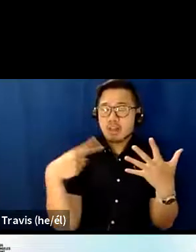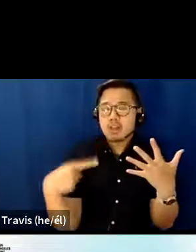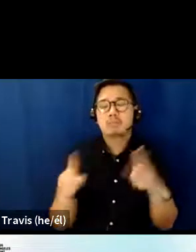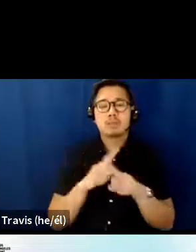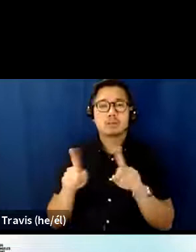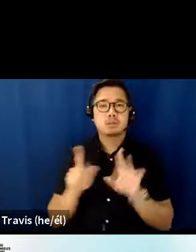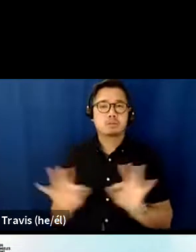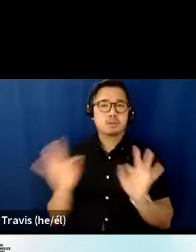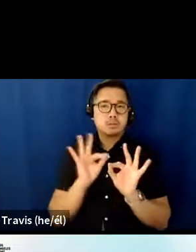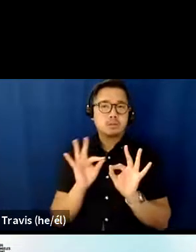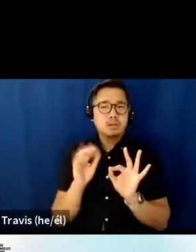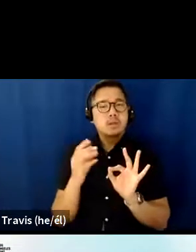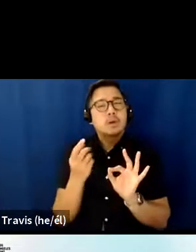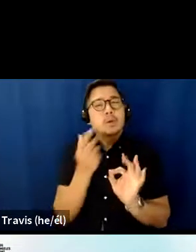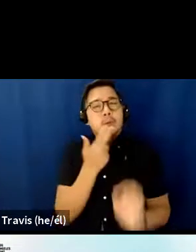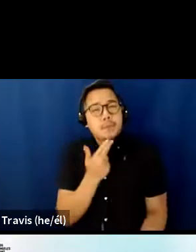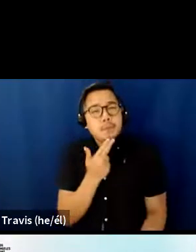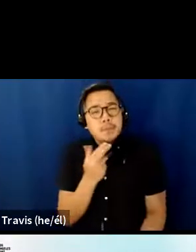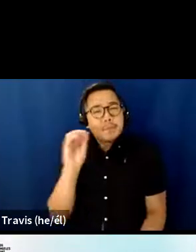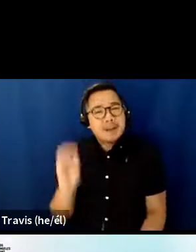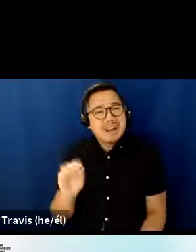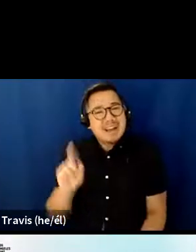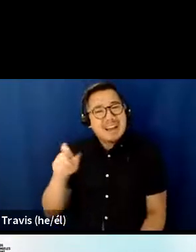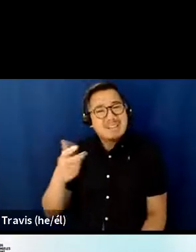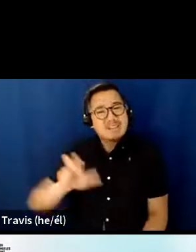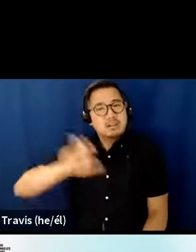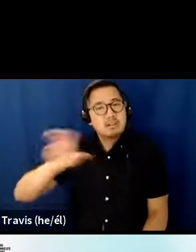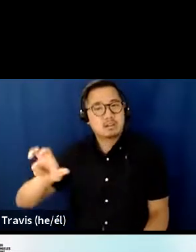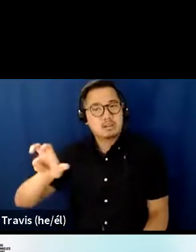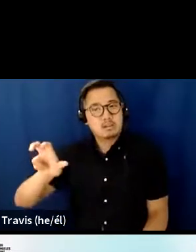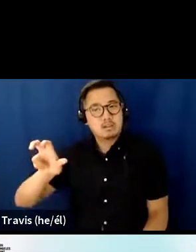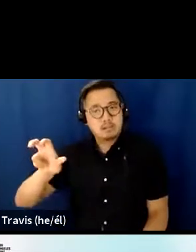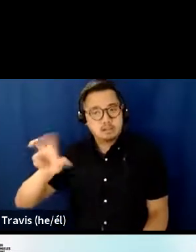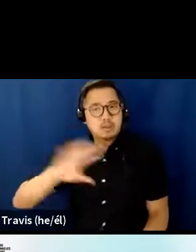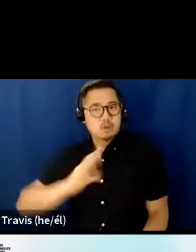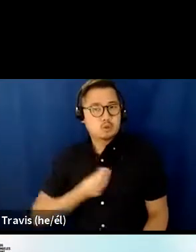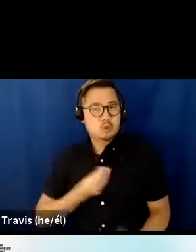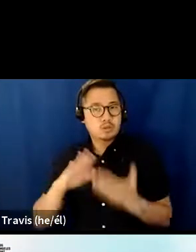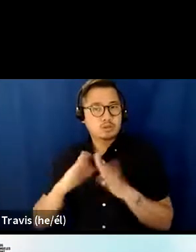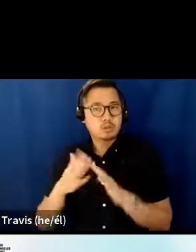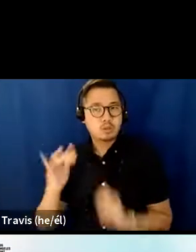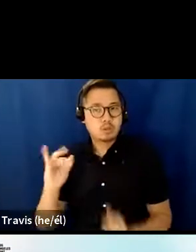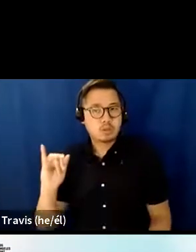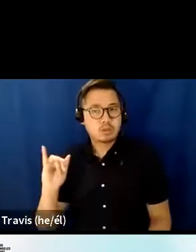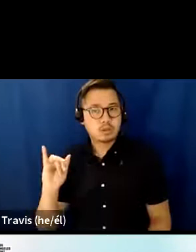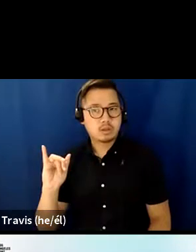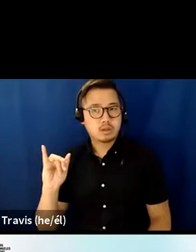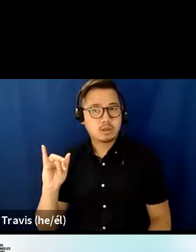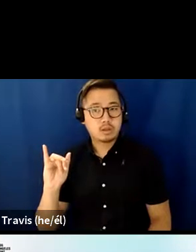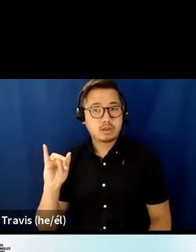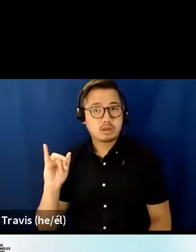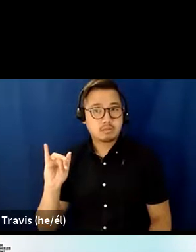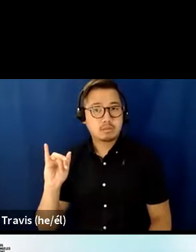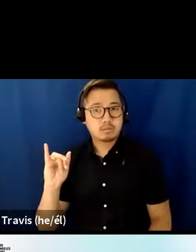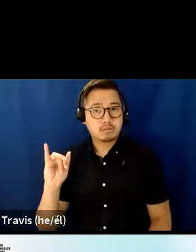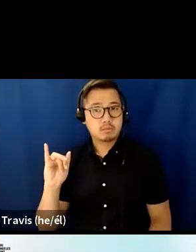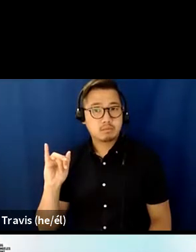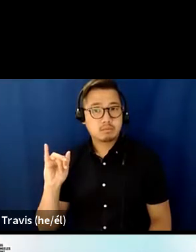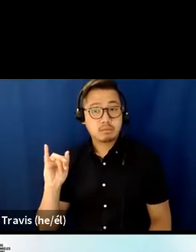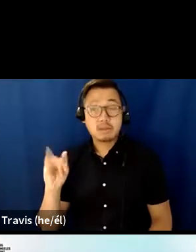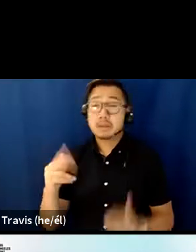a percentage of that needs to come to the trans community. And I don't mean a